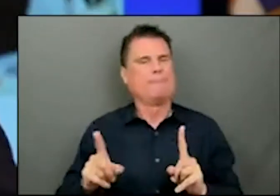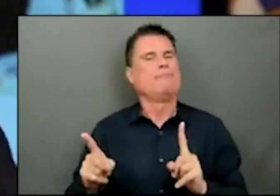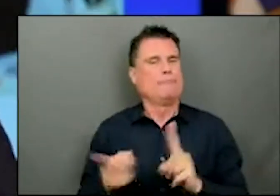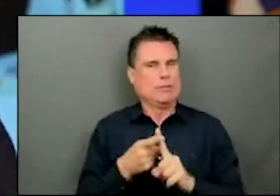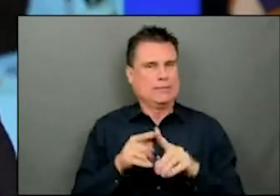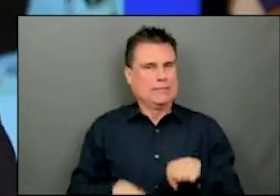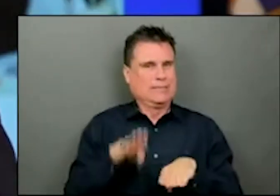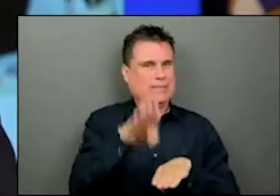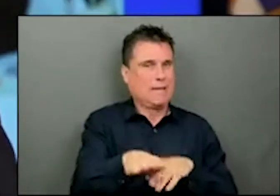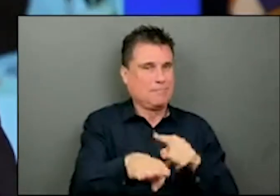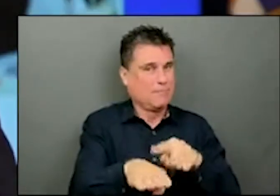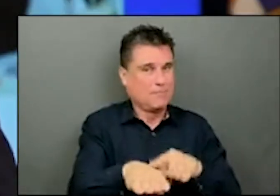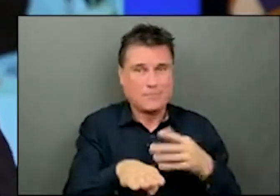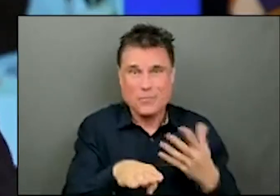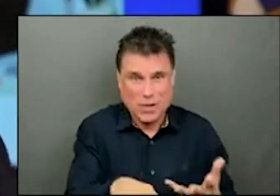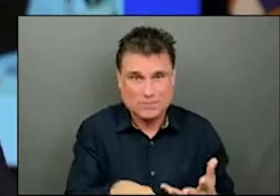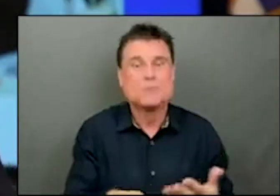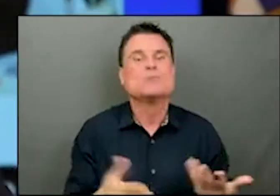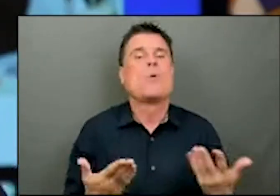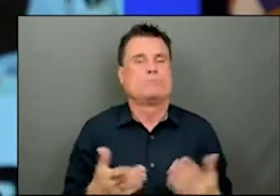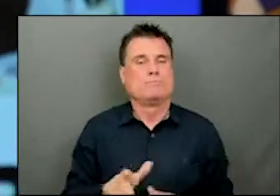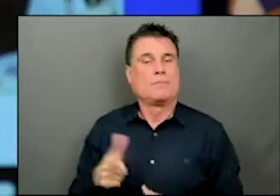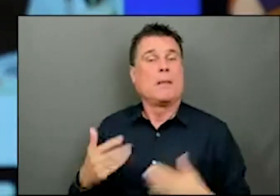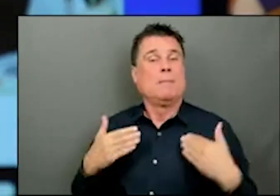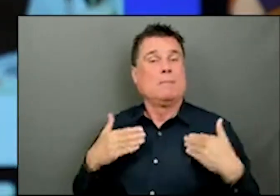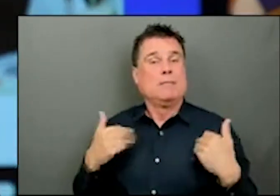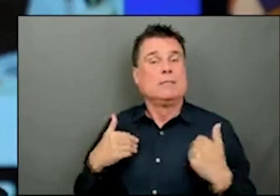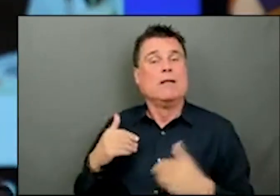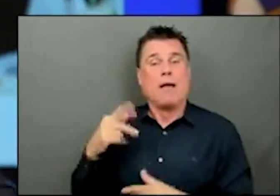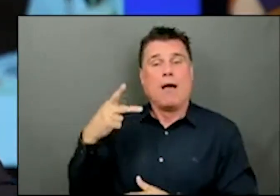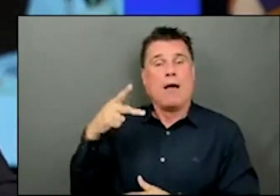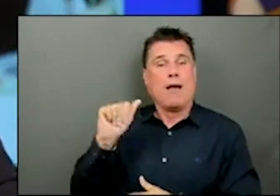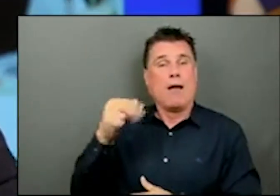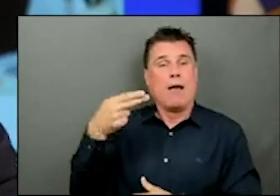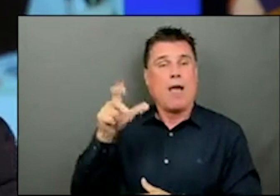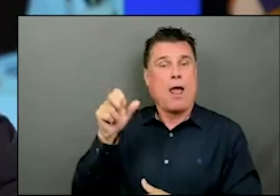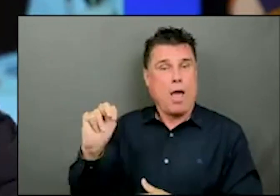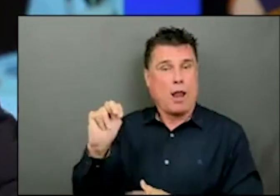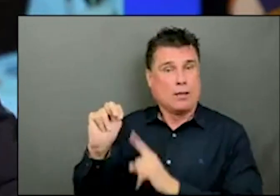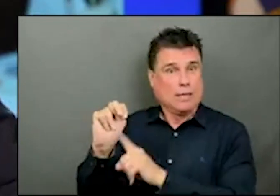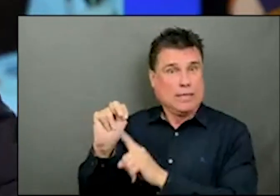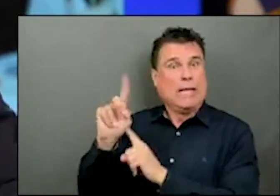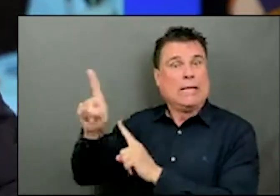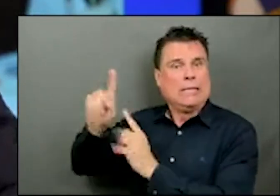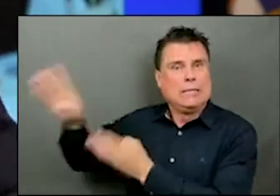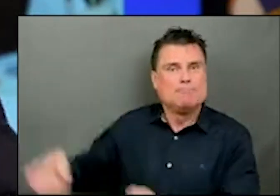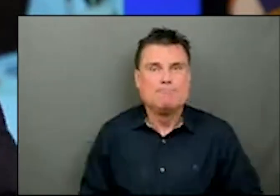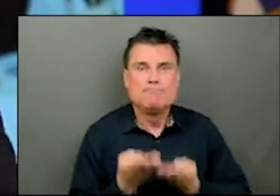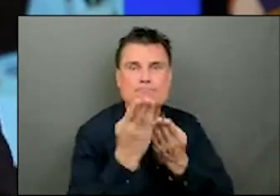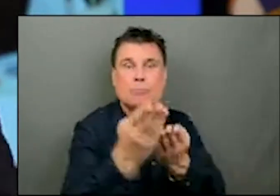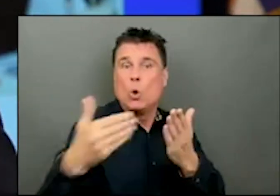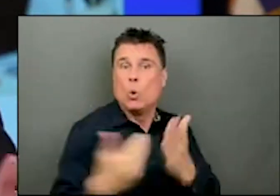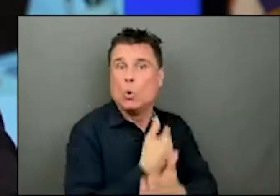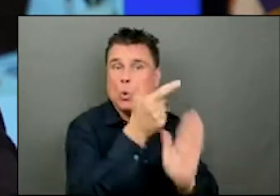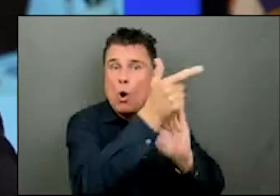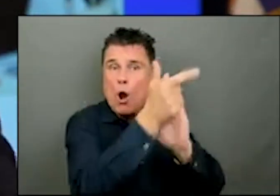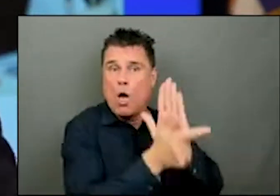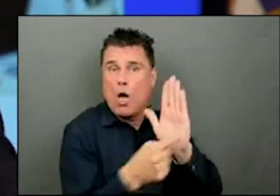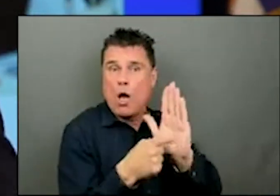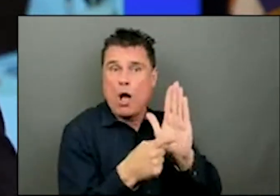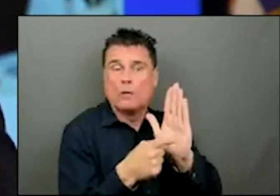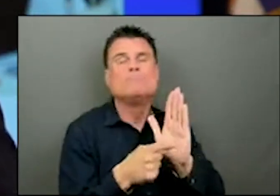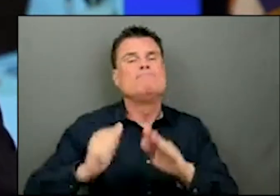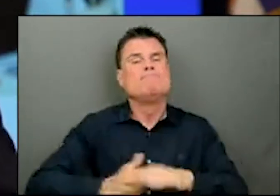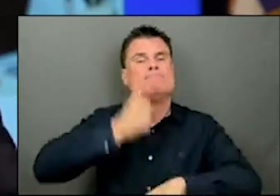Today, Minister Kahlon introduced legislation to support the creation of InBC, a new strategic investment fund that will be focused